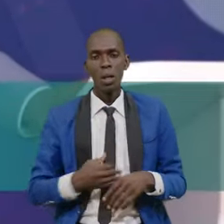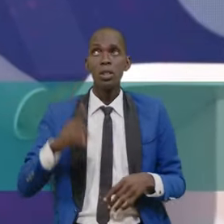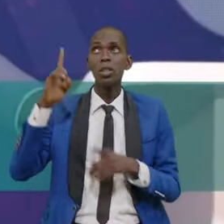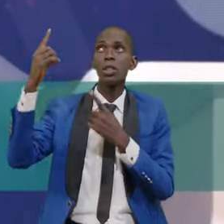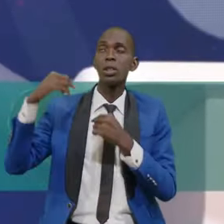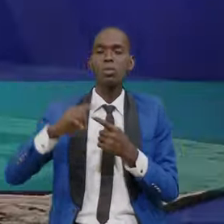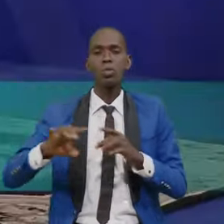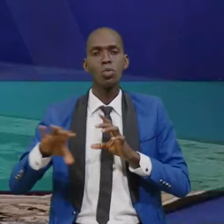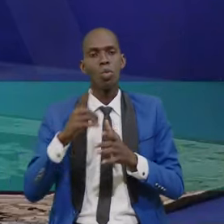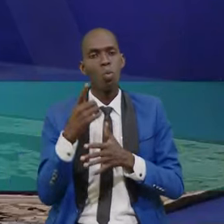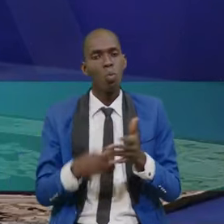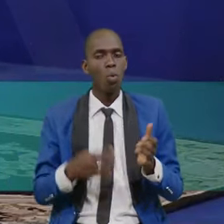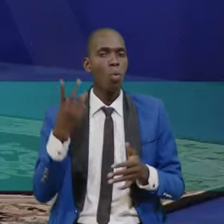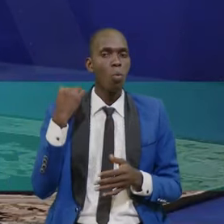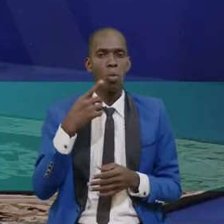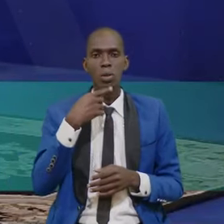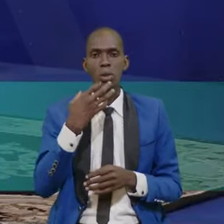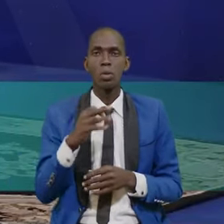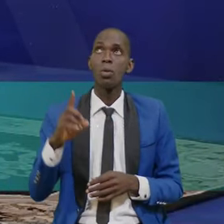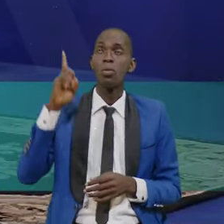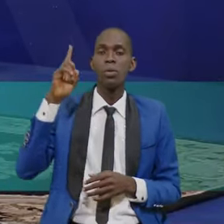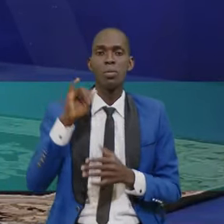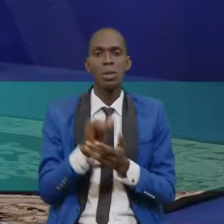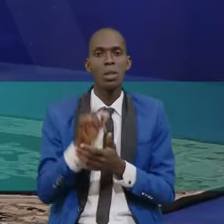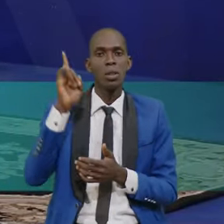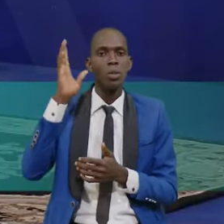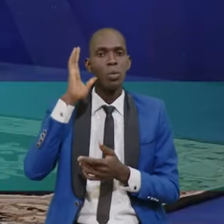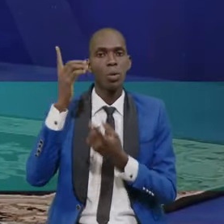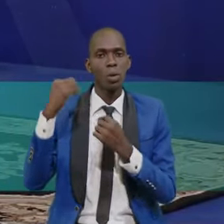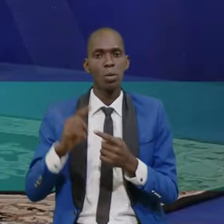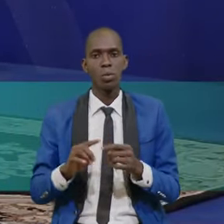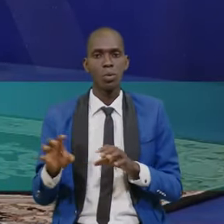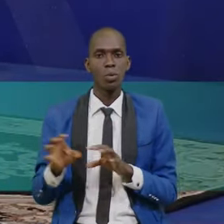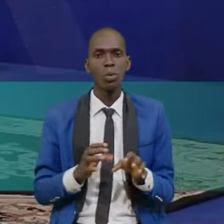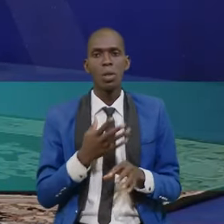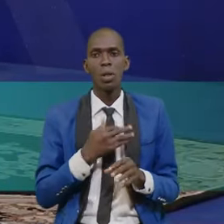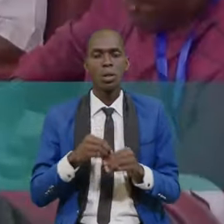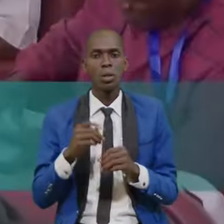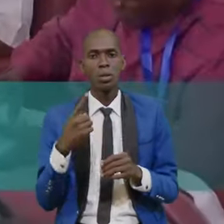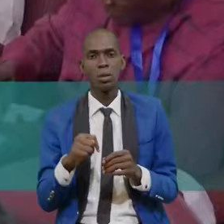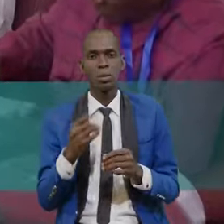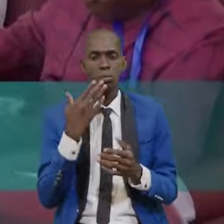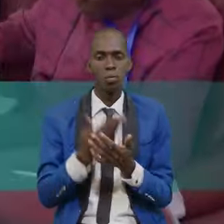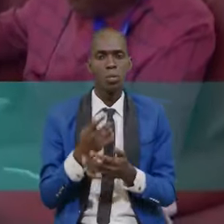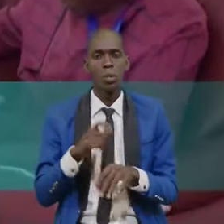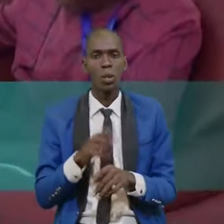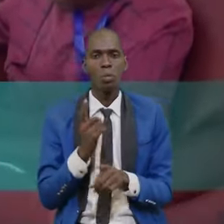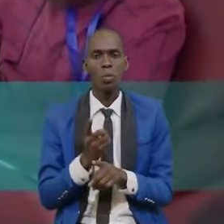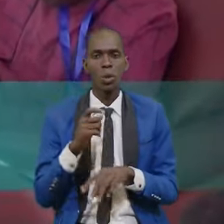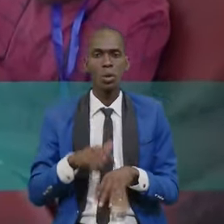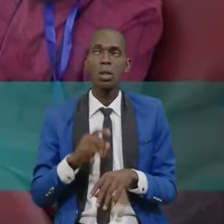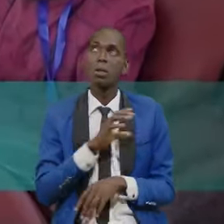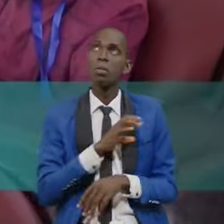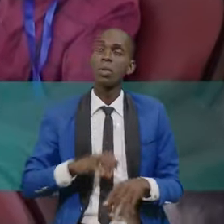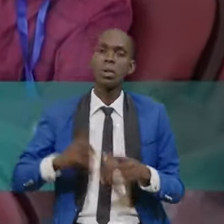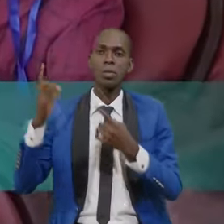him, that he will come to do. And in due time, at the appropriate time, he came. And he